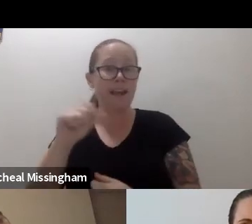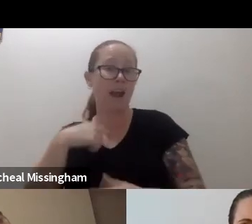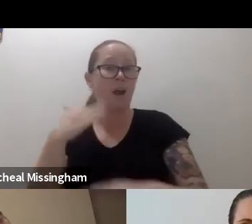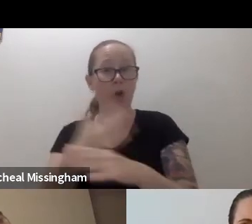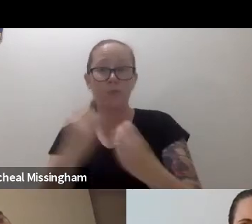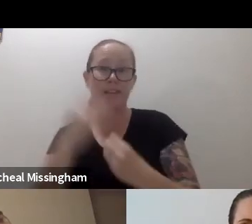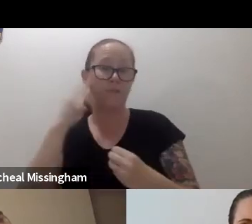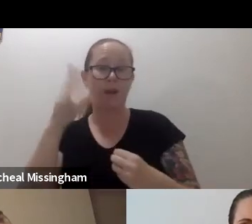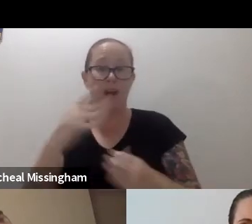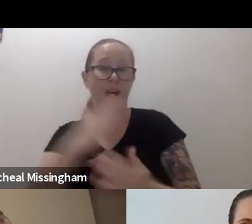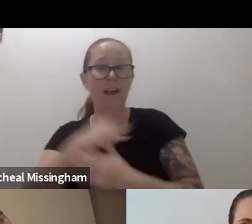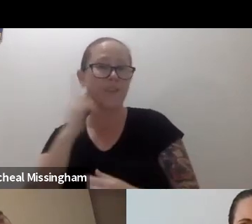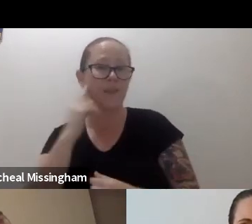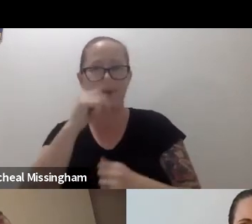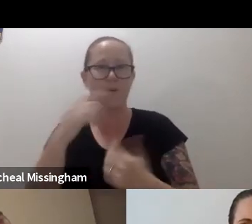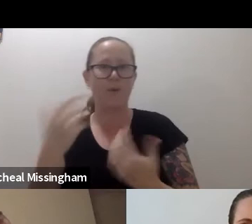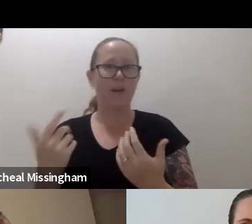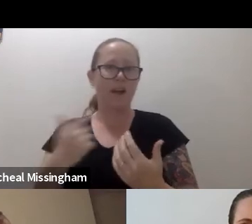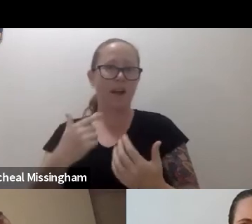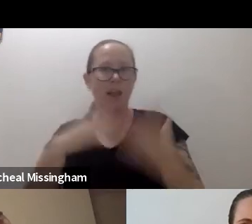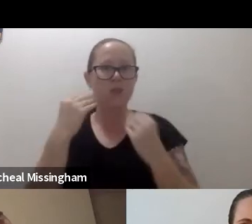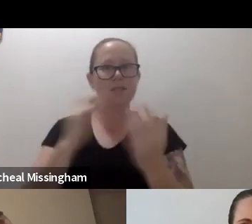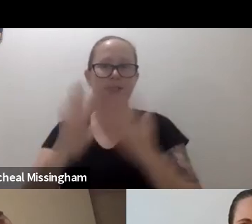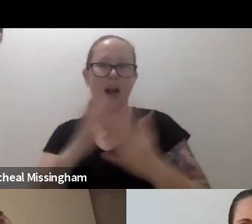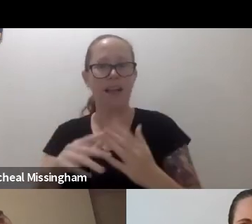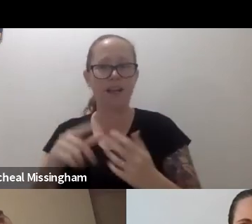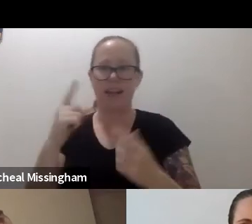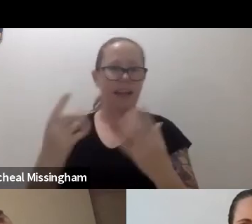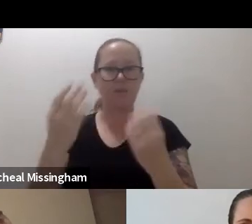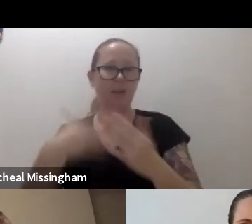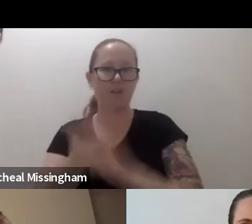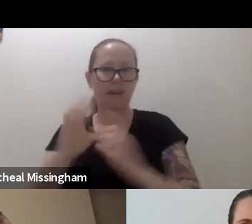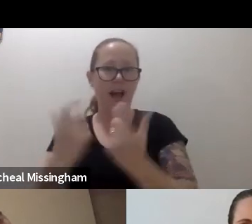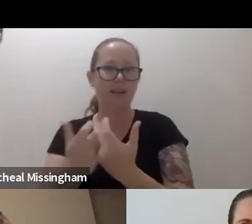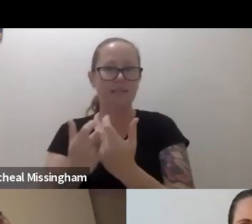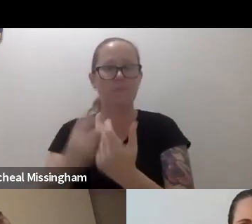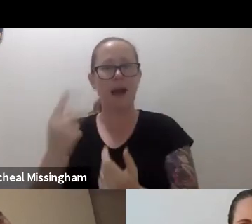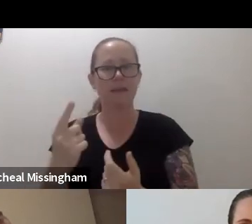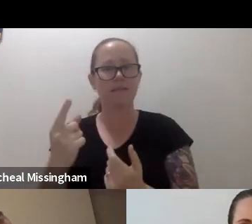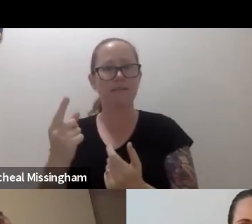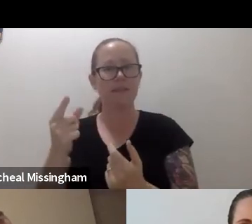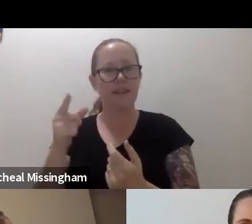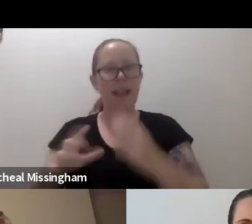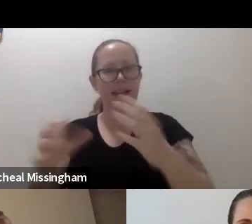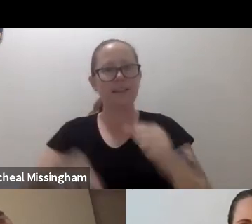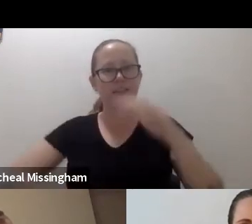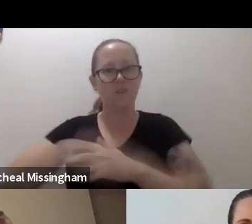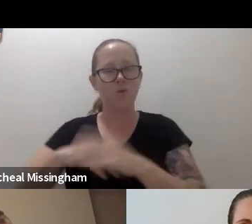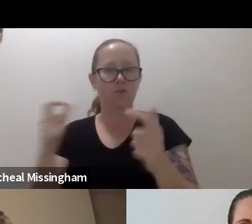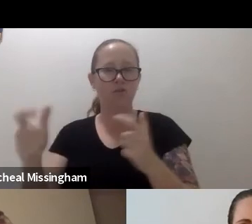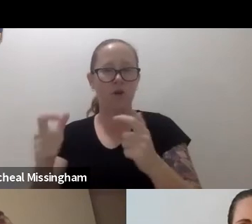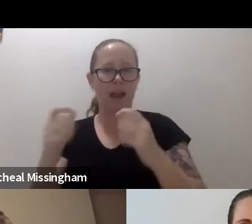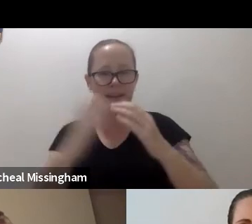say, yeah, I work with deaf people. I love deaf people. I learned some sign language and they went to a class, but they take